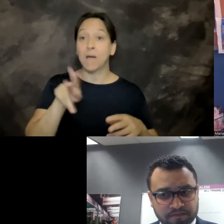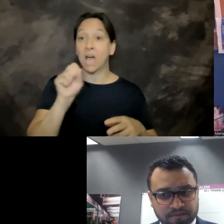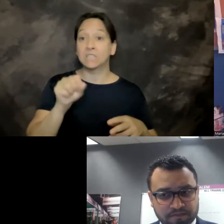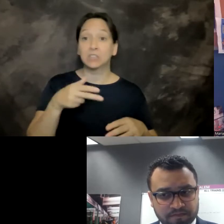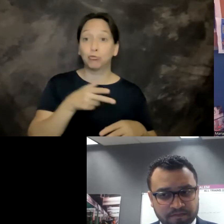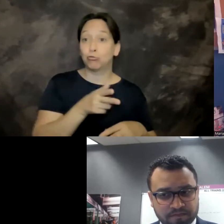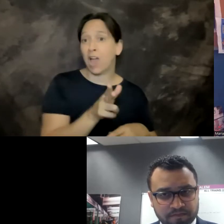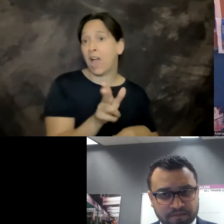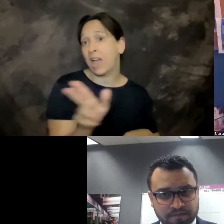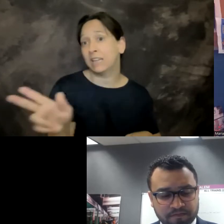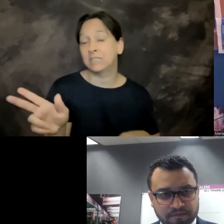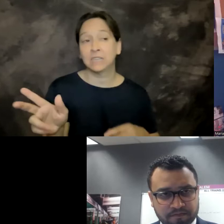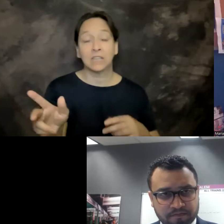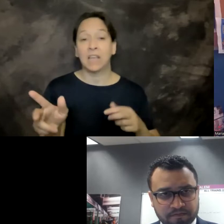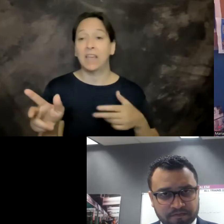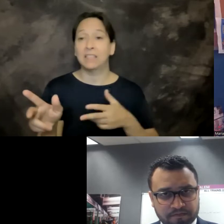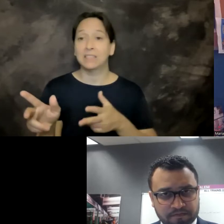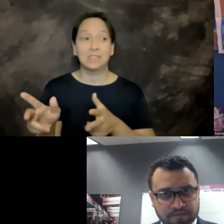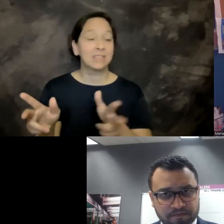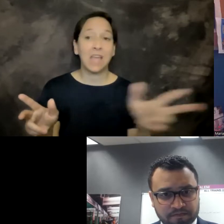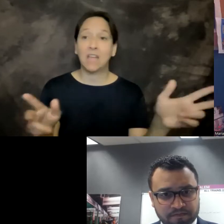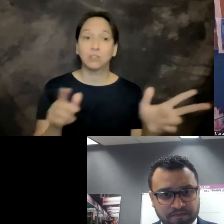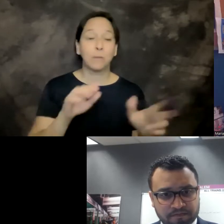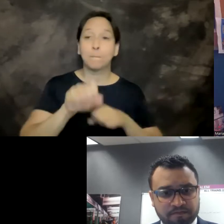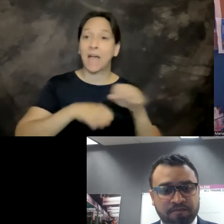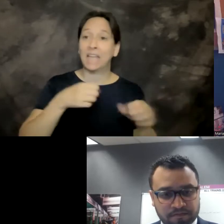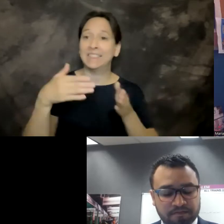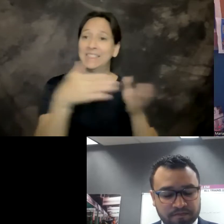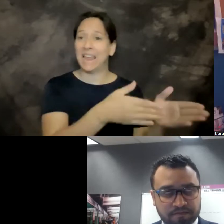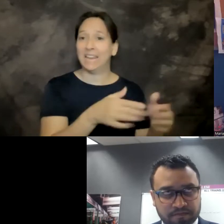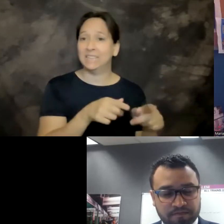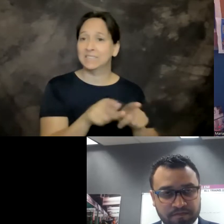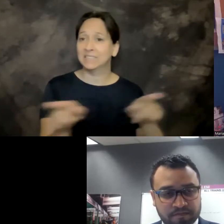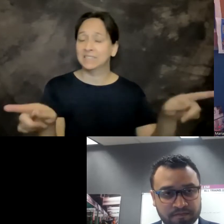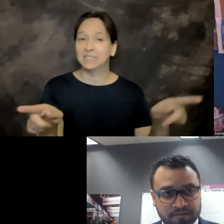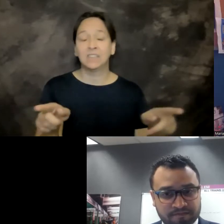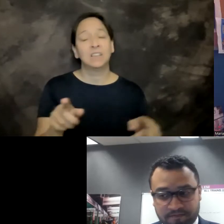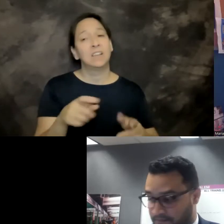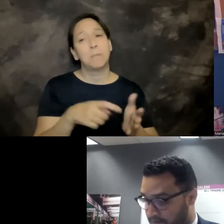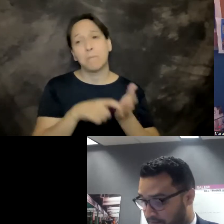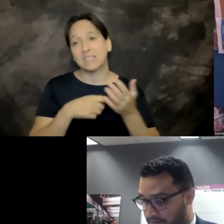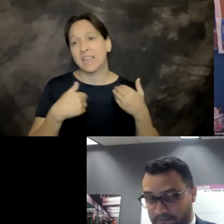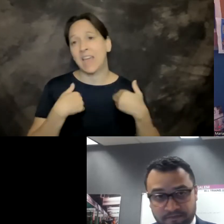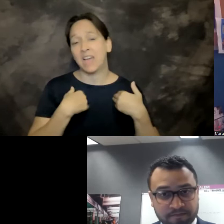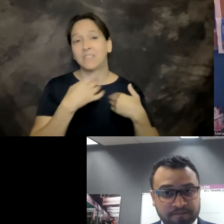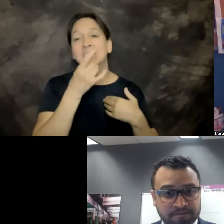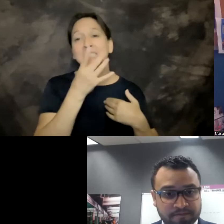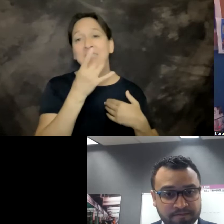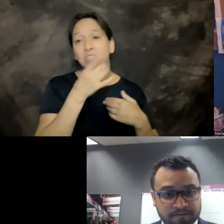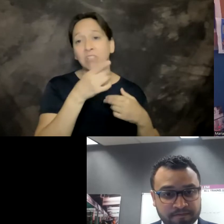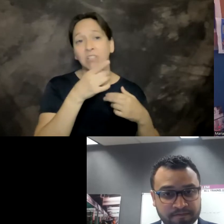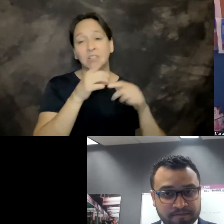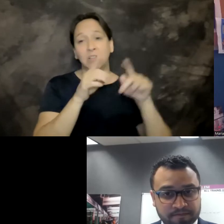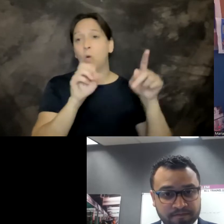outbound and left across the bike lane headed to Copley. There must be signal changes and/or